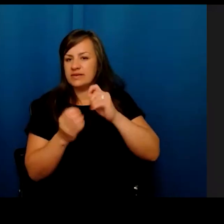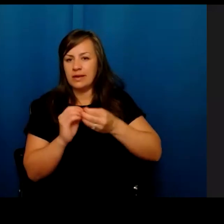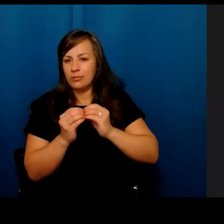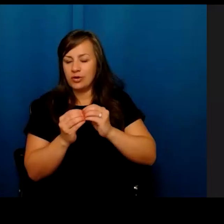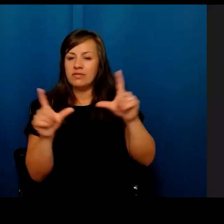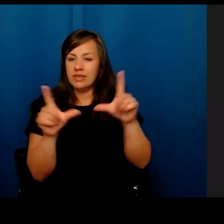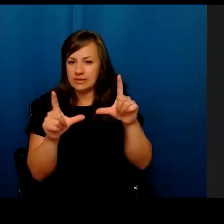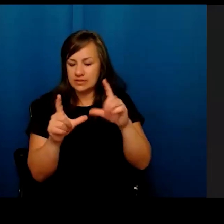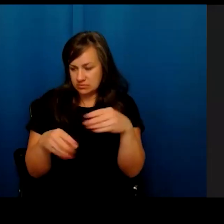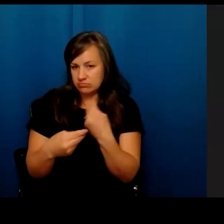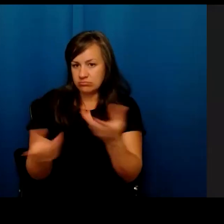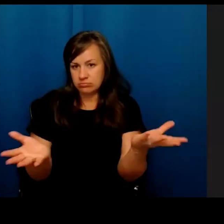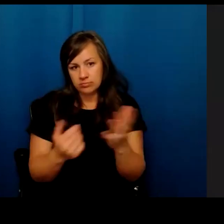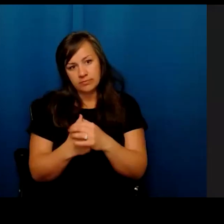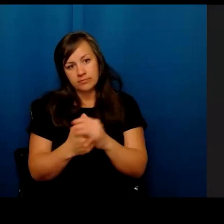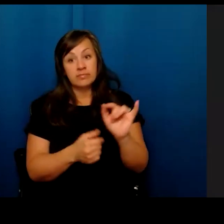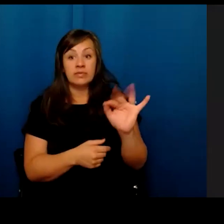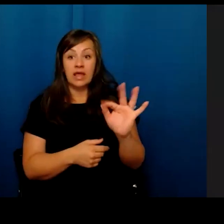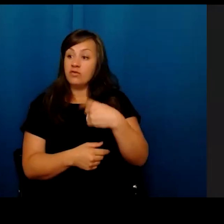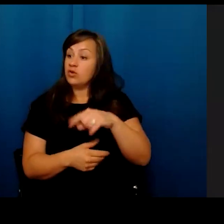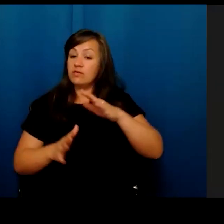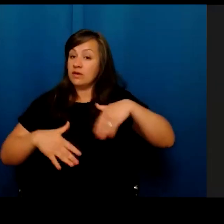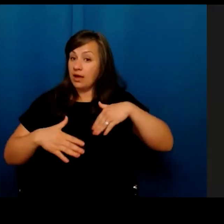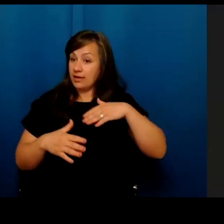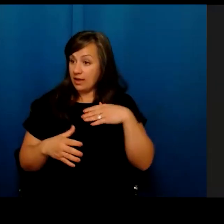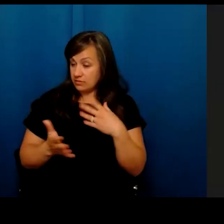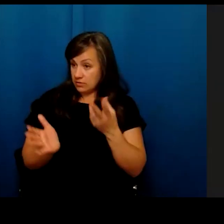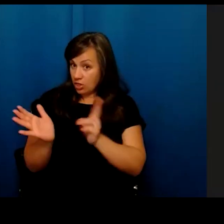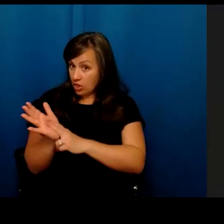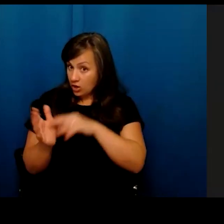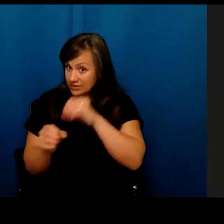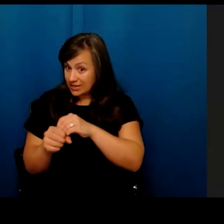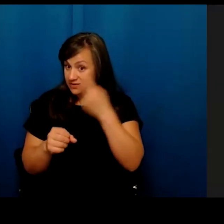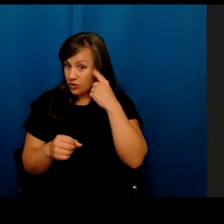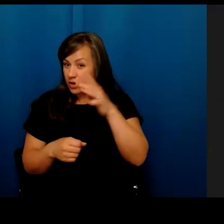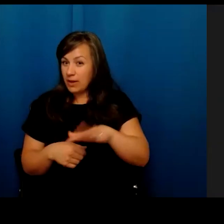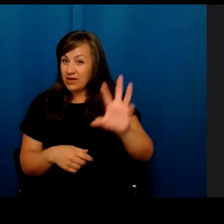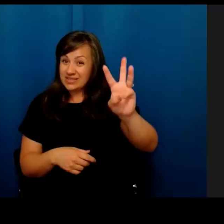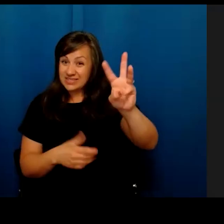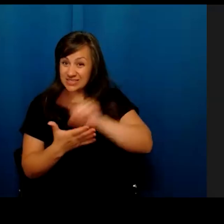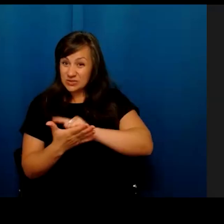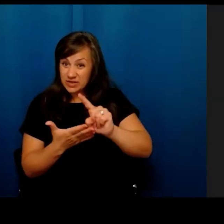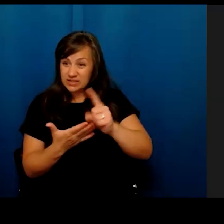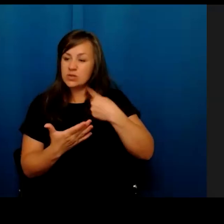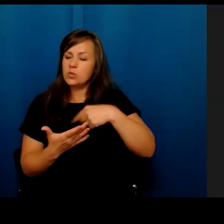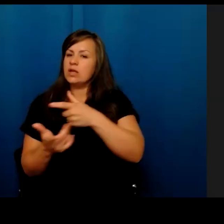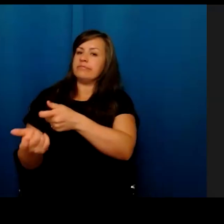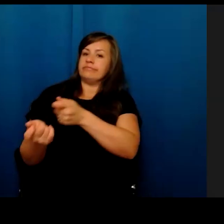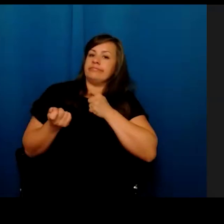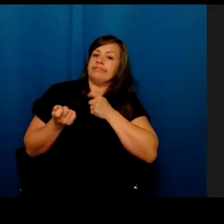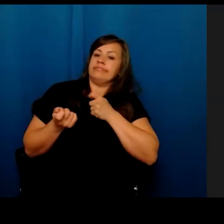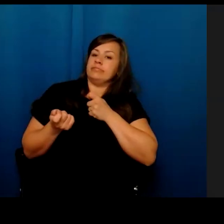someone hasn't like logged in and isn't doing anything for about 6 weeks, we will pull that certificate